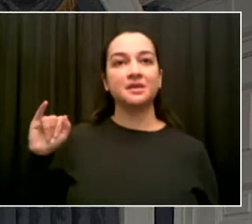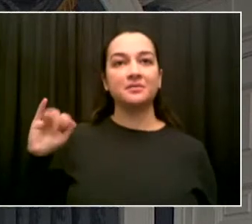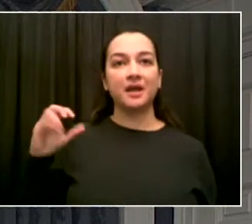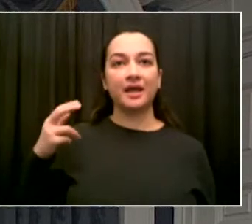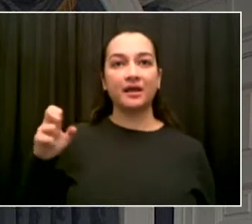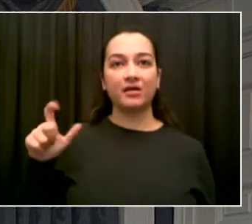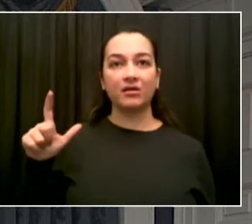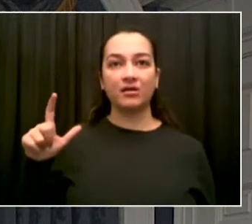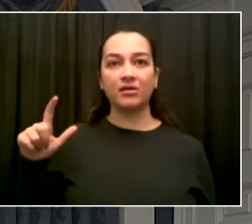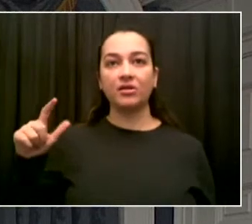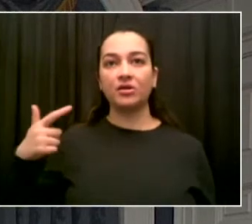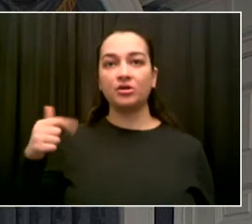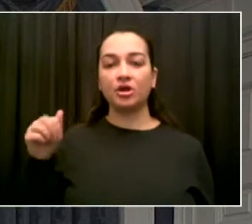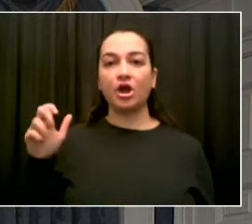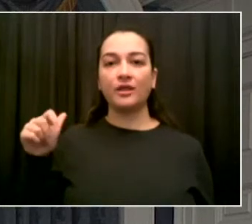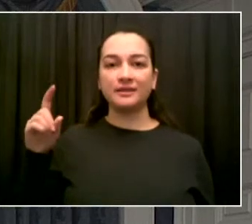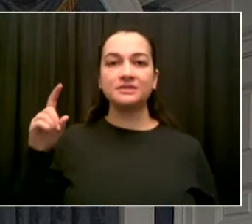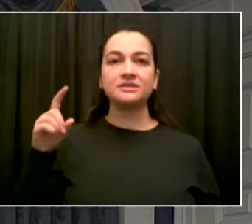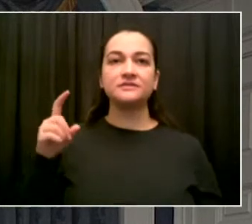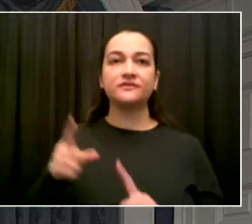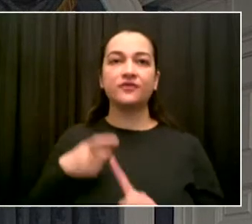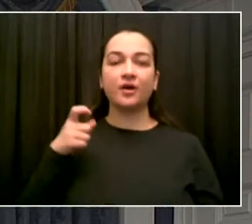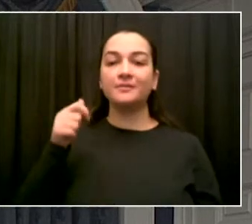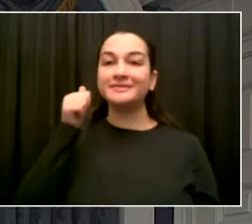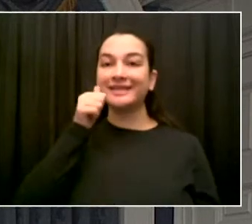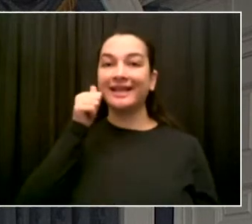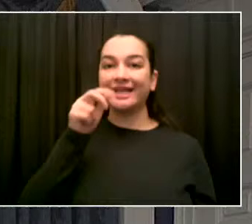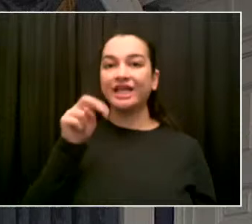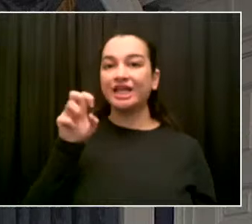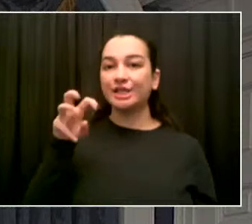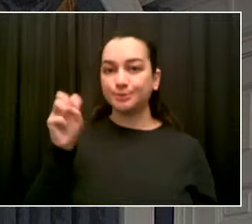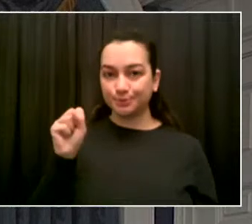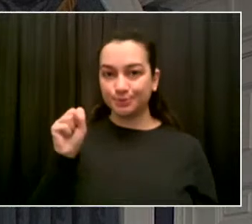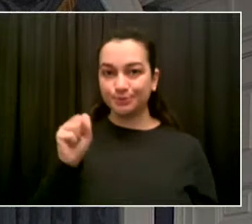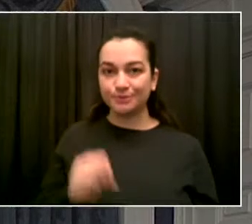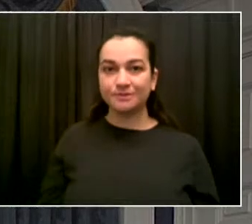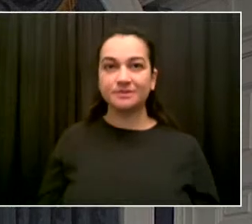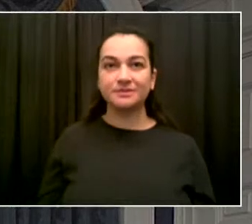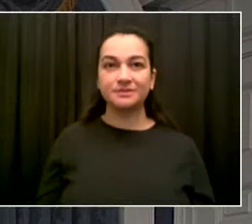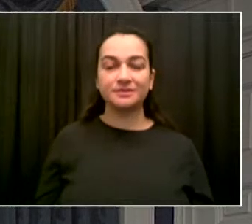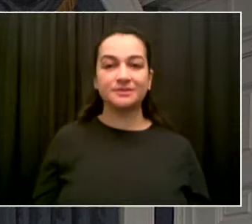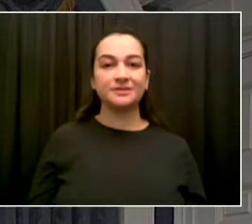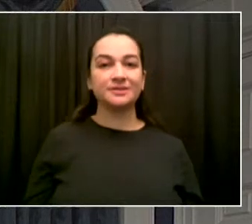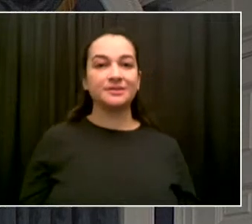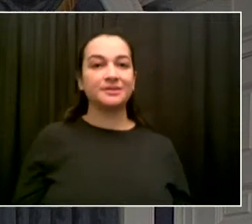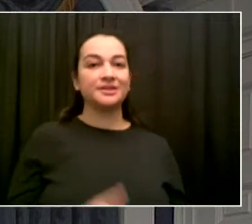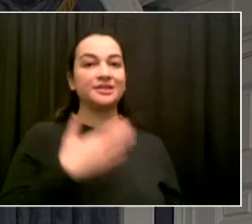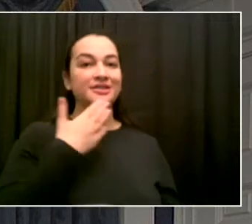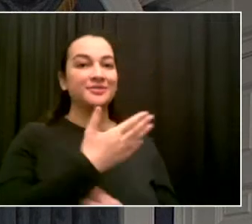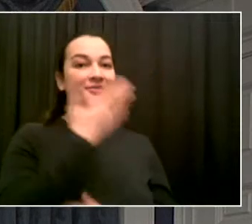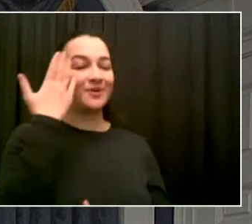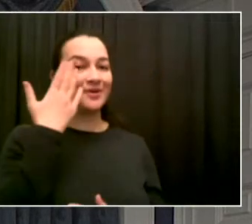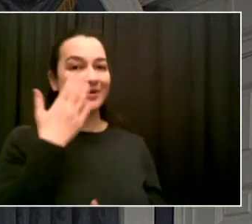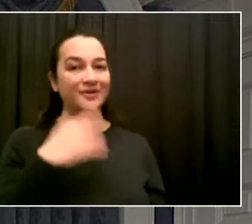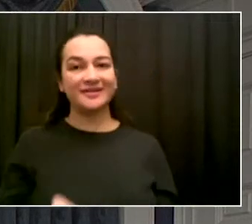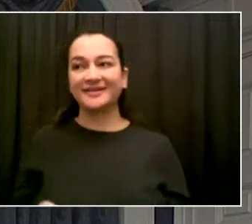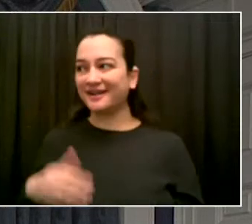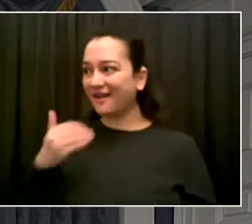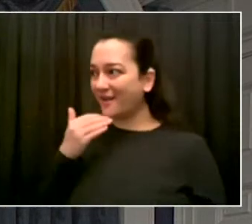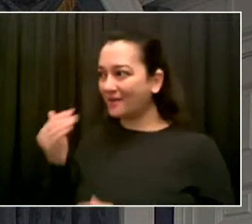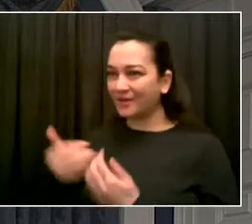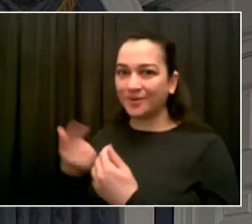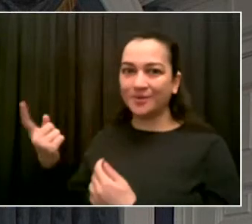Good morning, guys. Hey, Michael, how you been? I'm good. I wanted to ask you